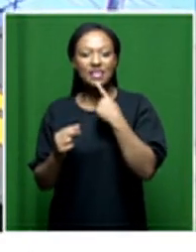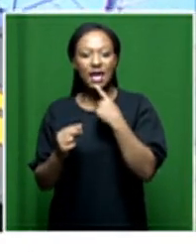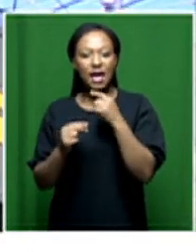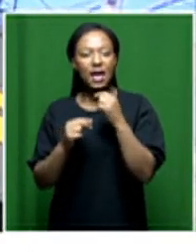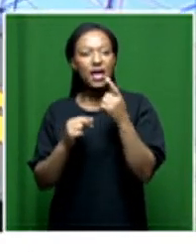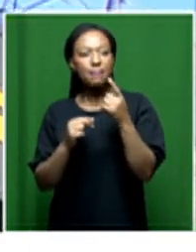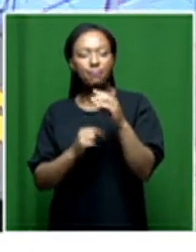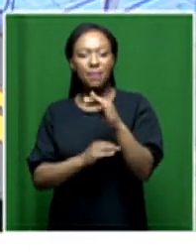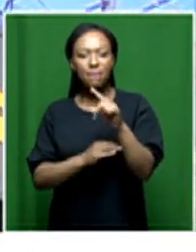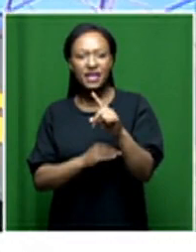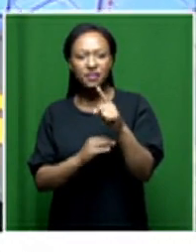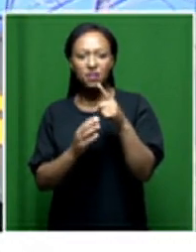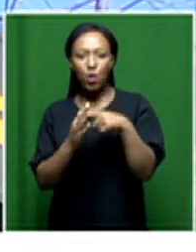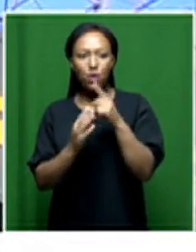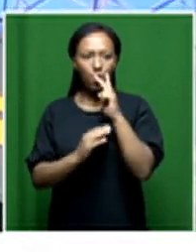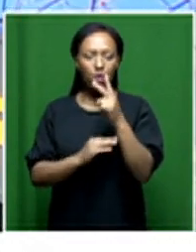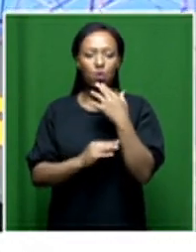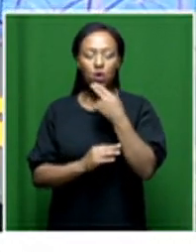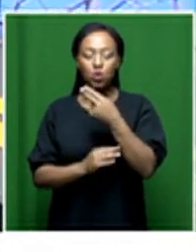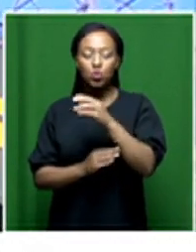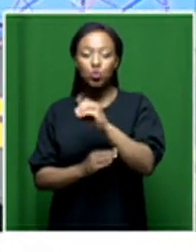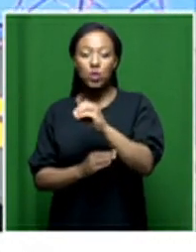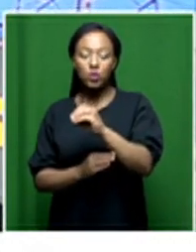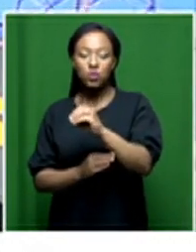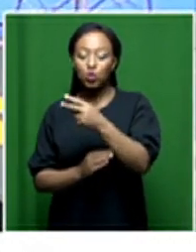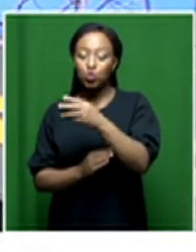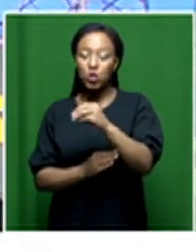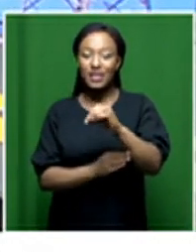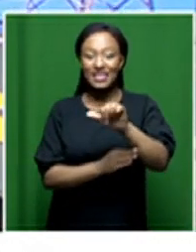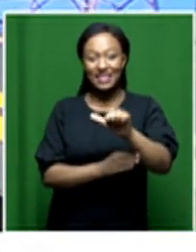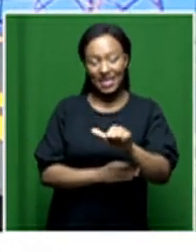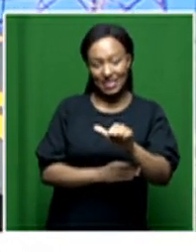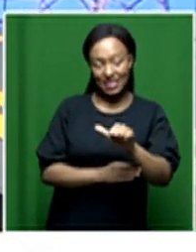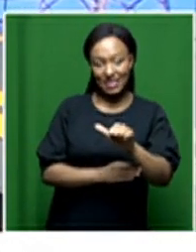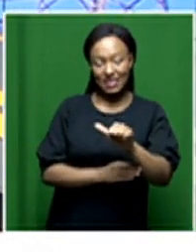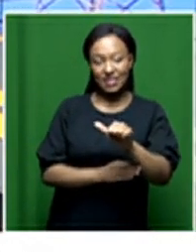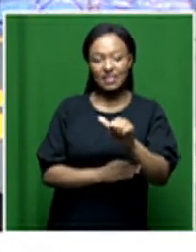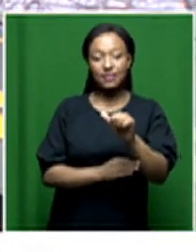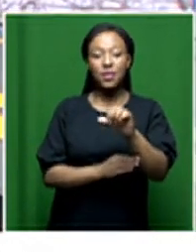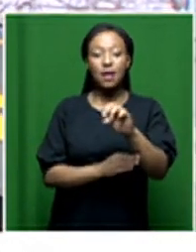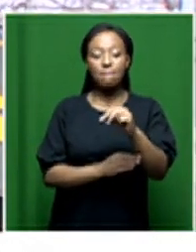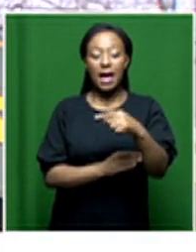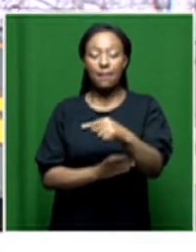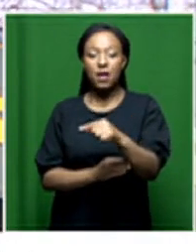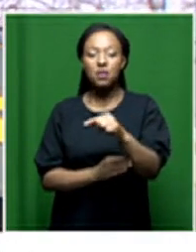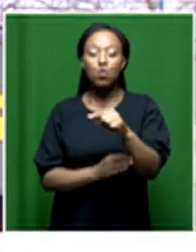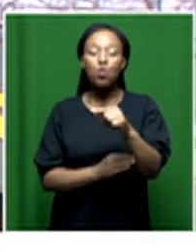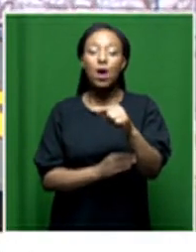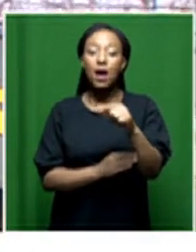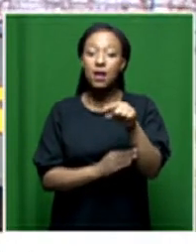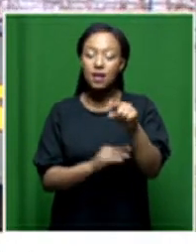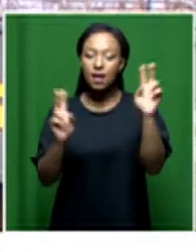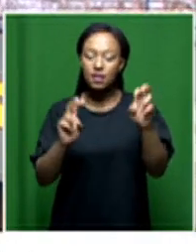and saying that the 2,600 megawatts of wind and solar energy would finally be procured as part of government's